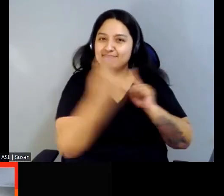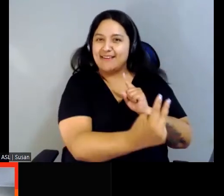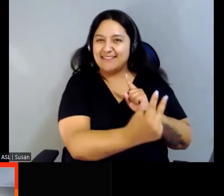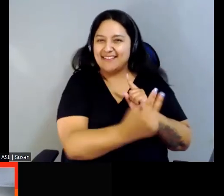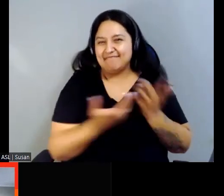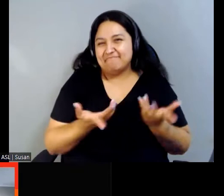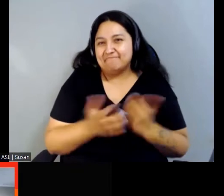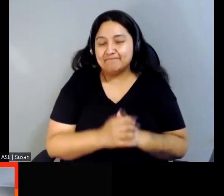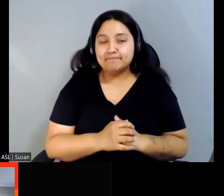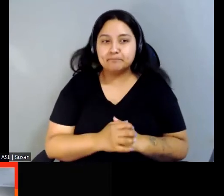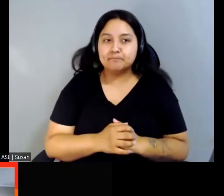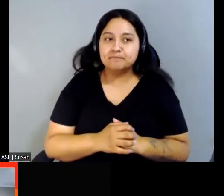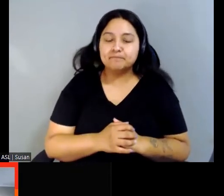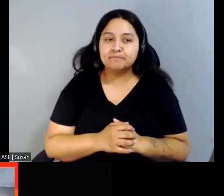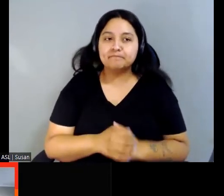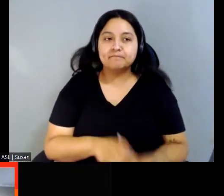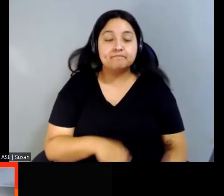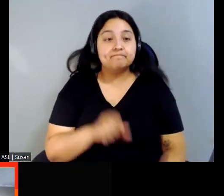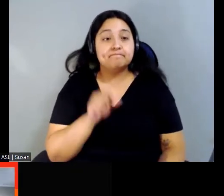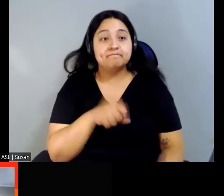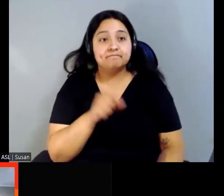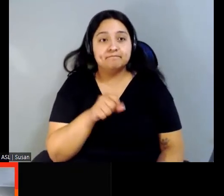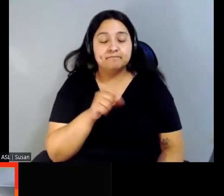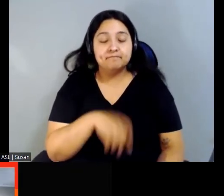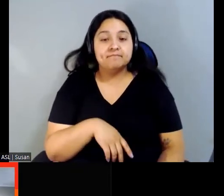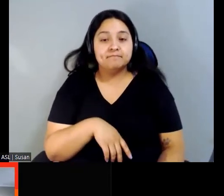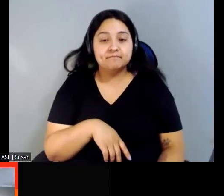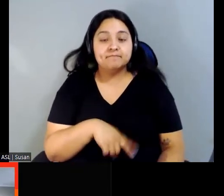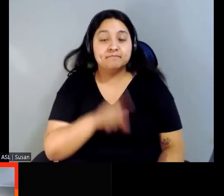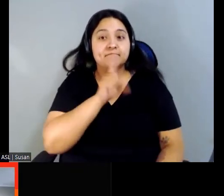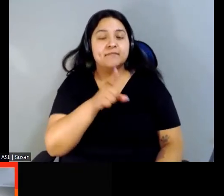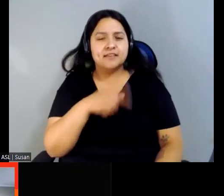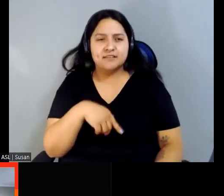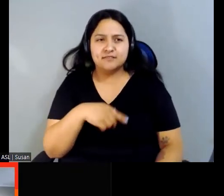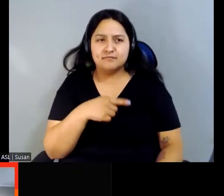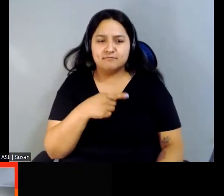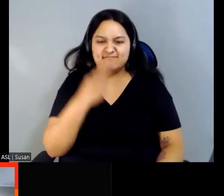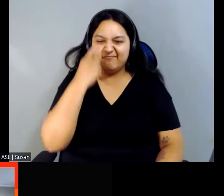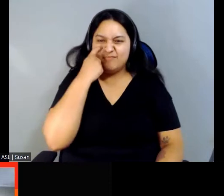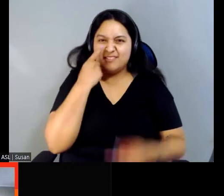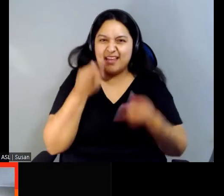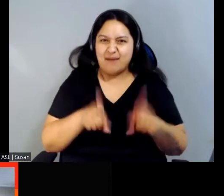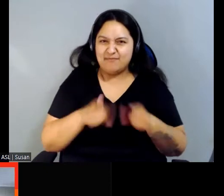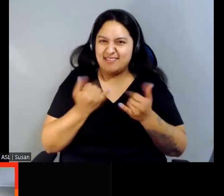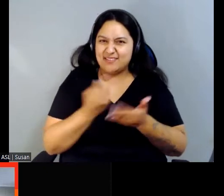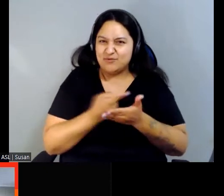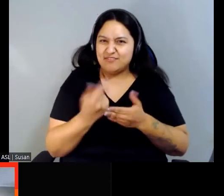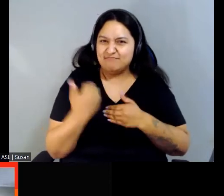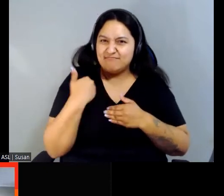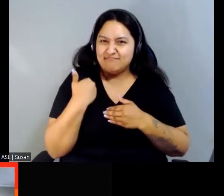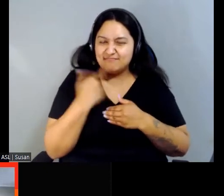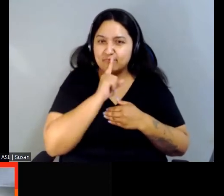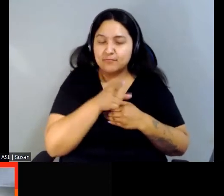Yes. And actually to add on to that, you know, recently, I think it was this week, actually, Diane